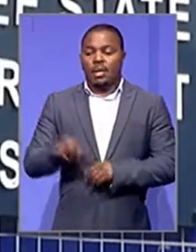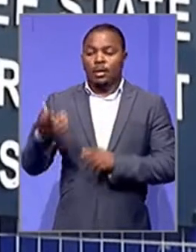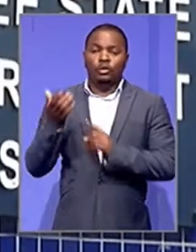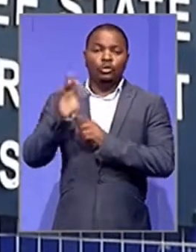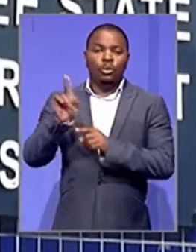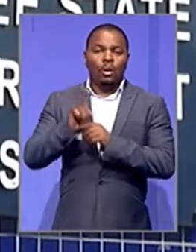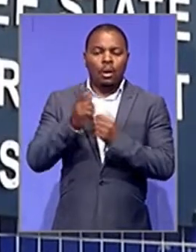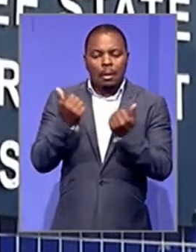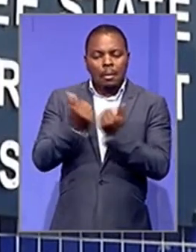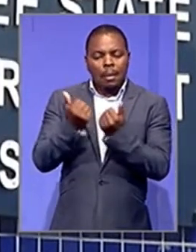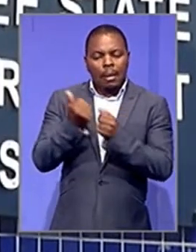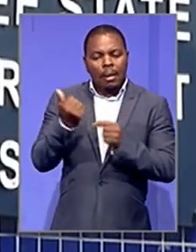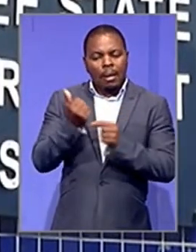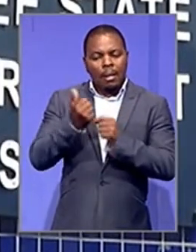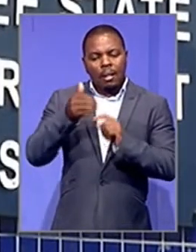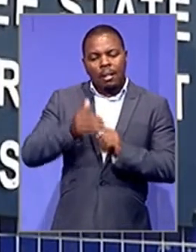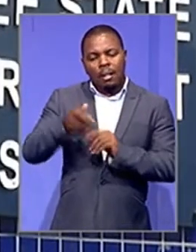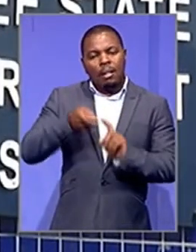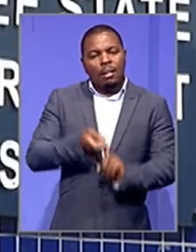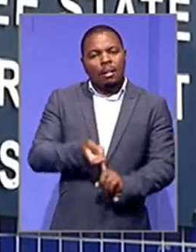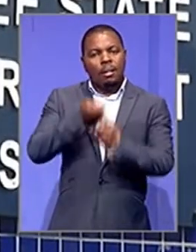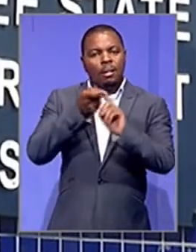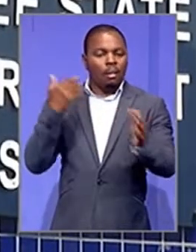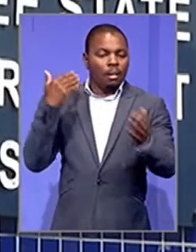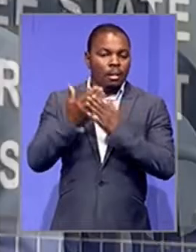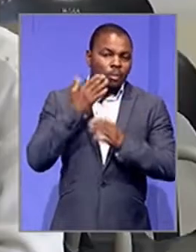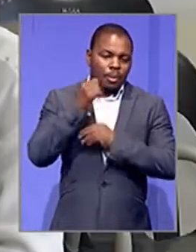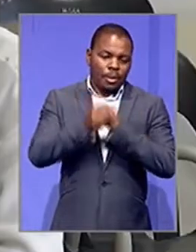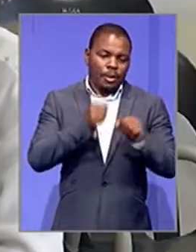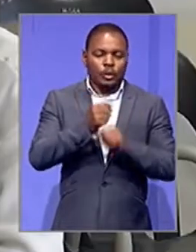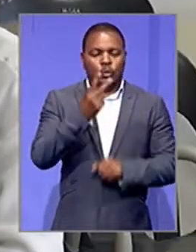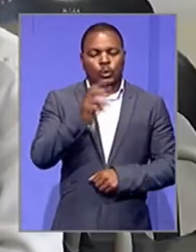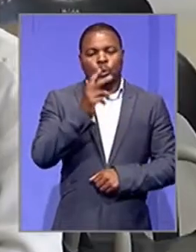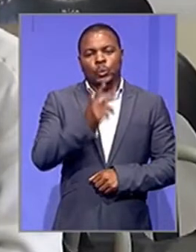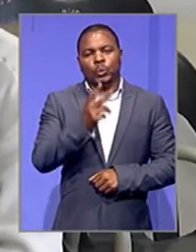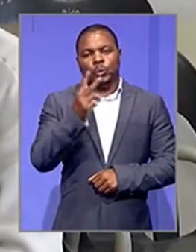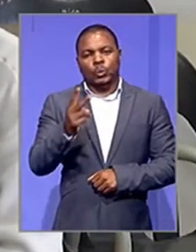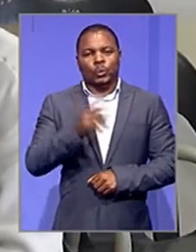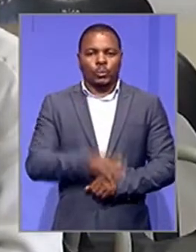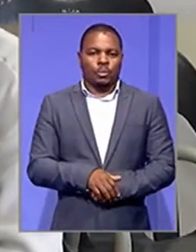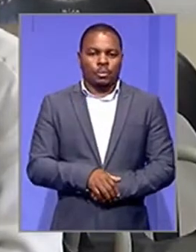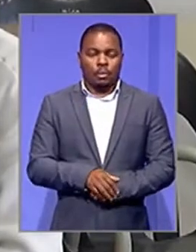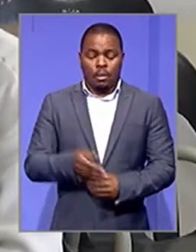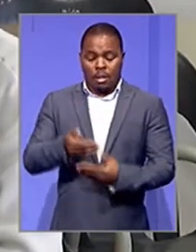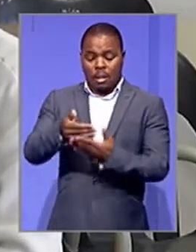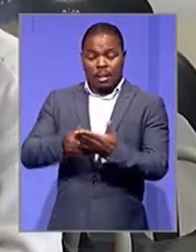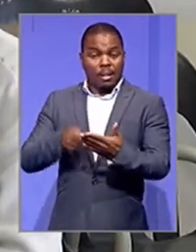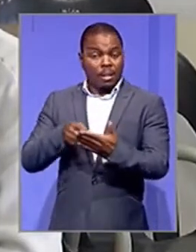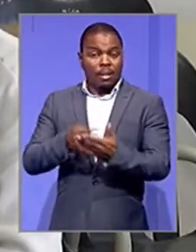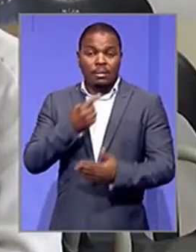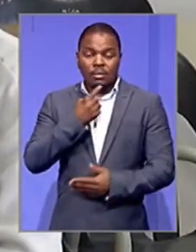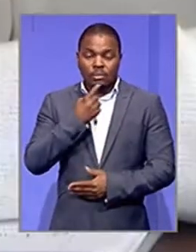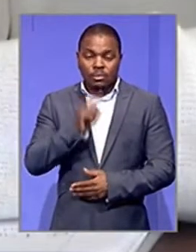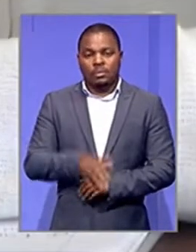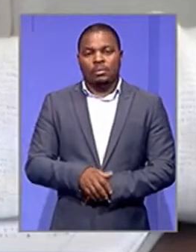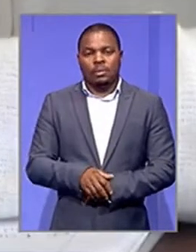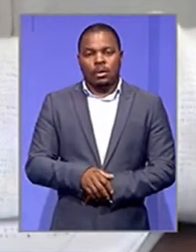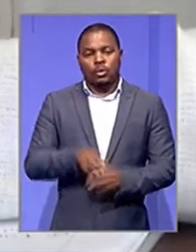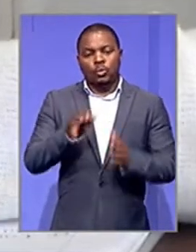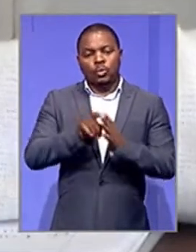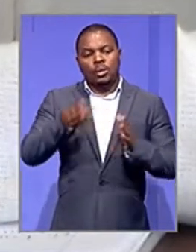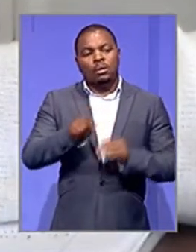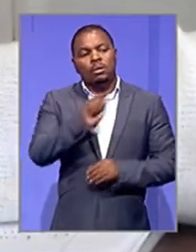ketletso ya dithuto a tlile go emisiwa go fitlha ngwaga wa dithuto wa 2022. Lekwalo le akaretsa le barutwana ba